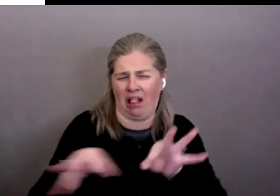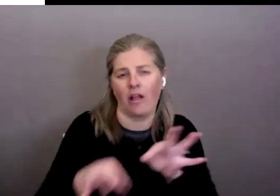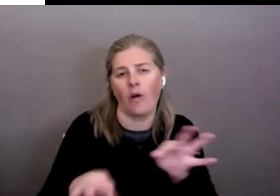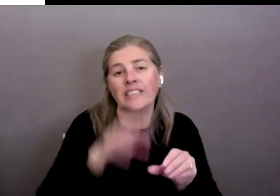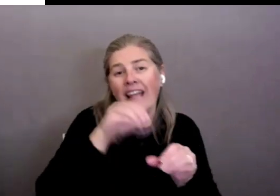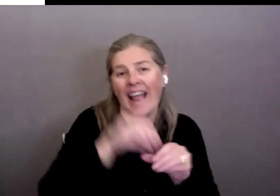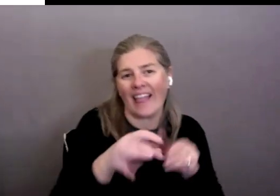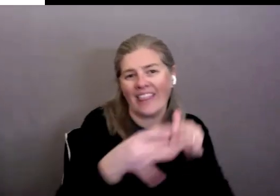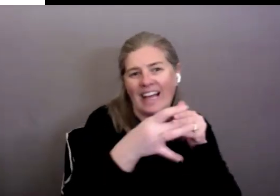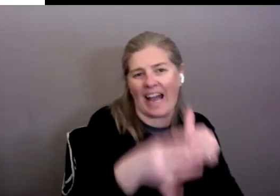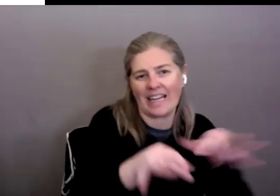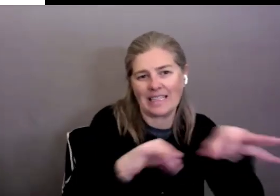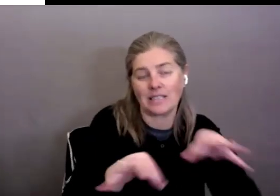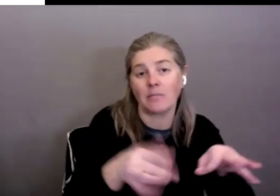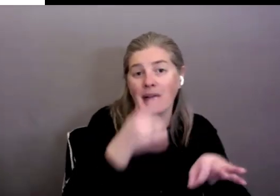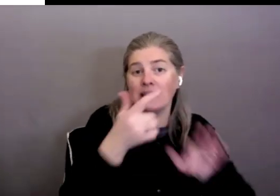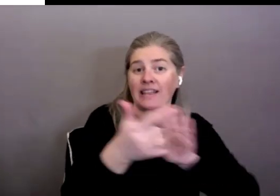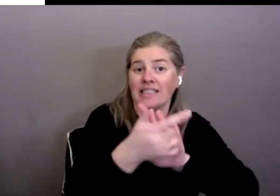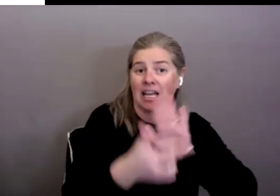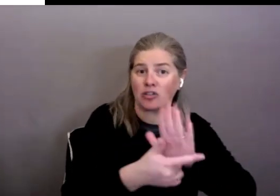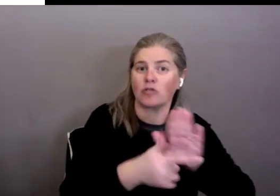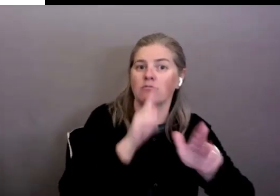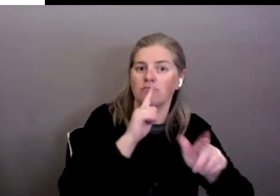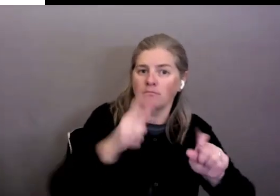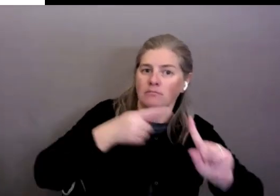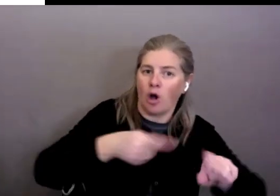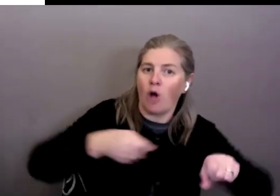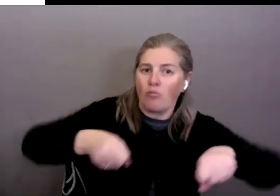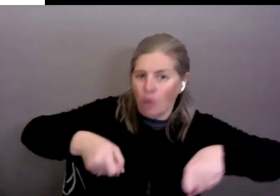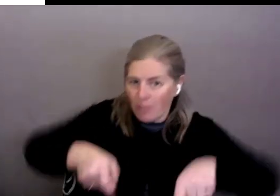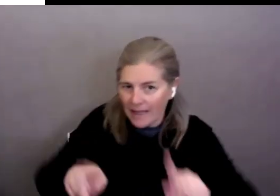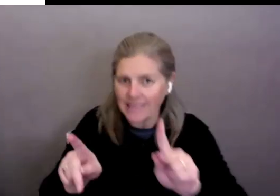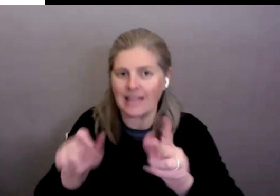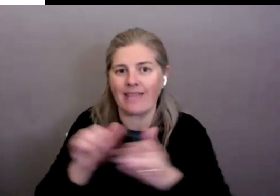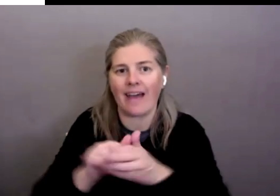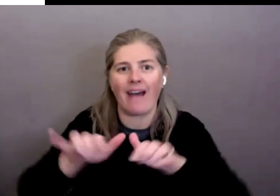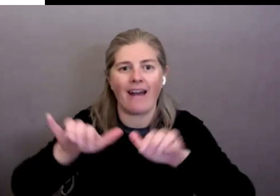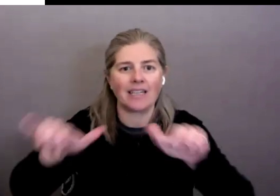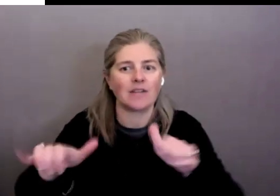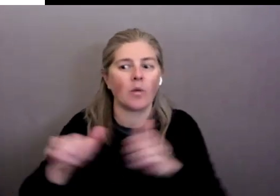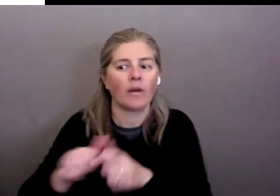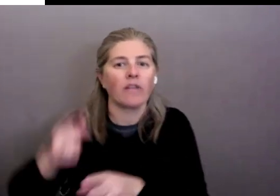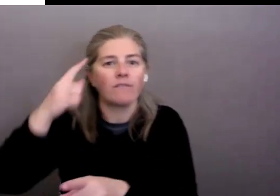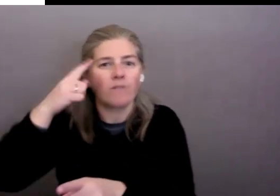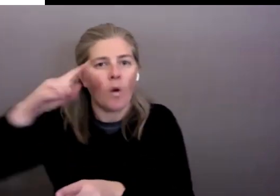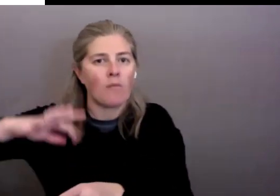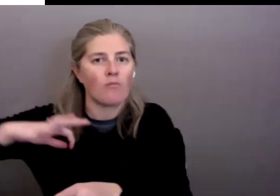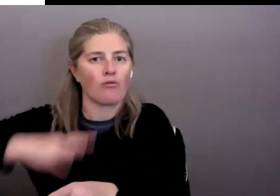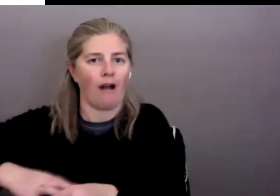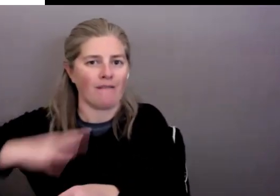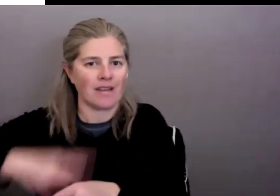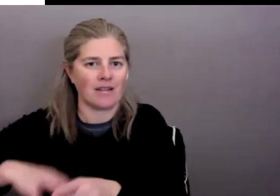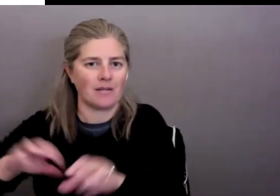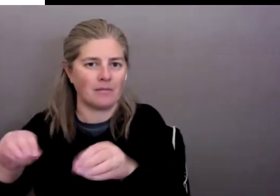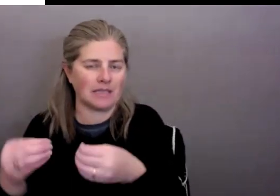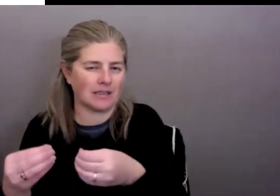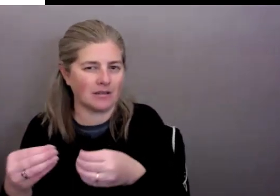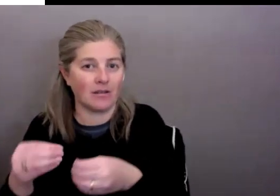because the statute specifically permits these kind of activities with profit-making organizations, which is interpreted as